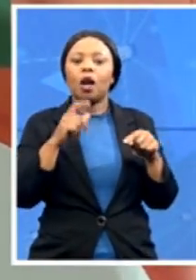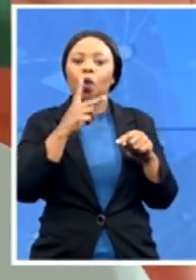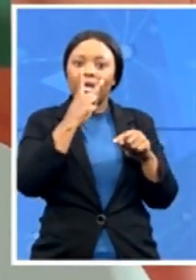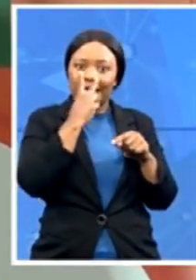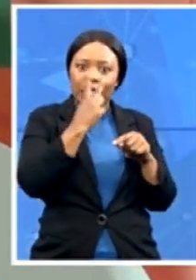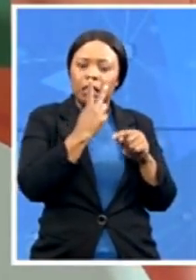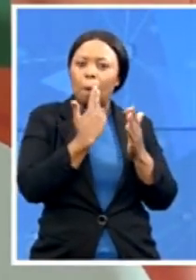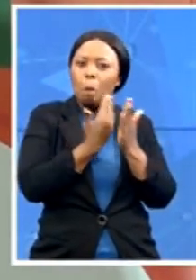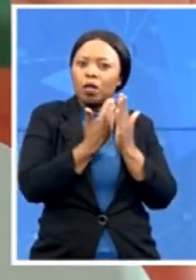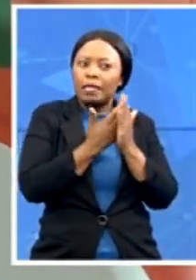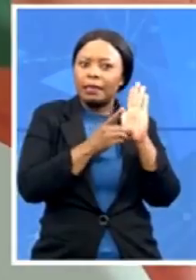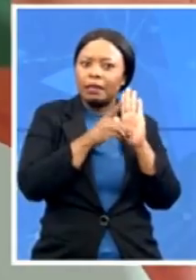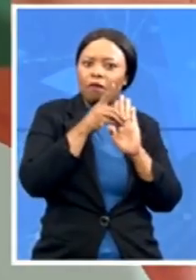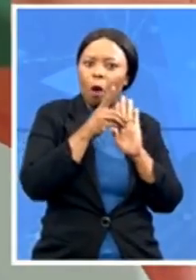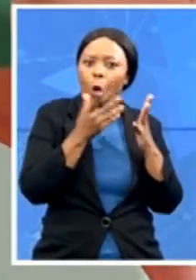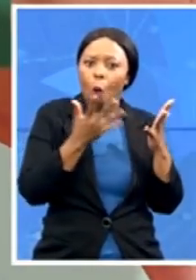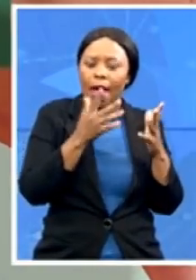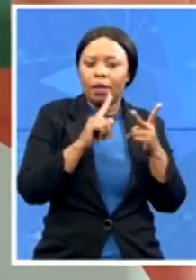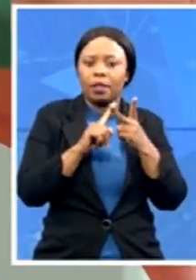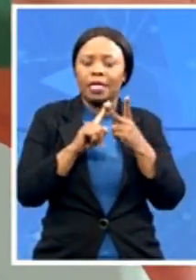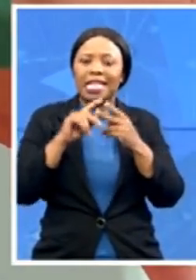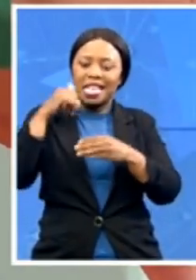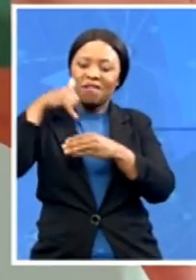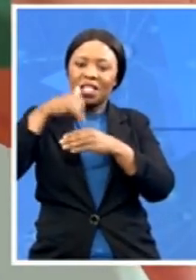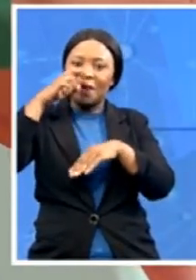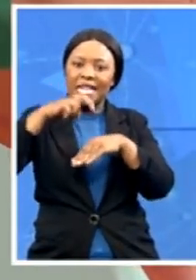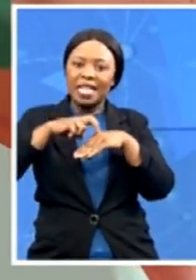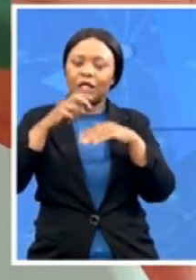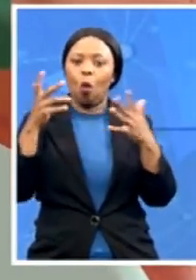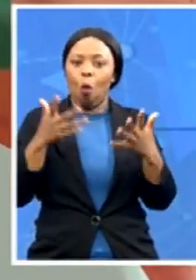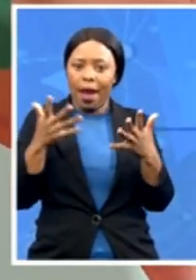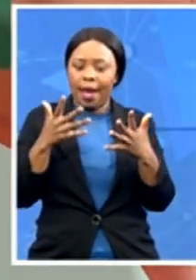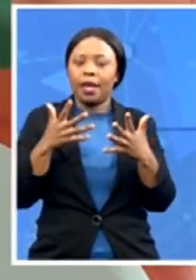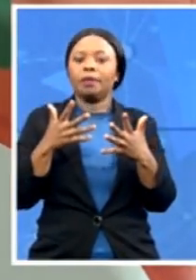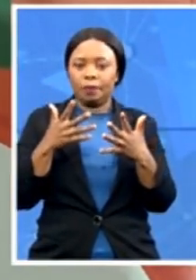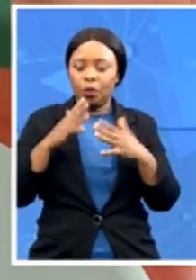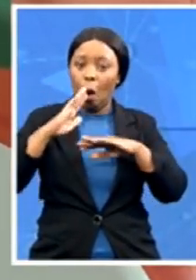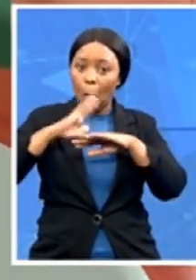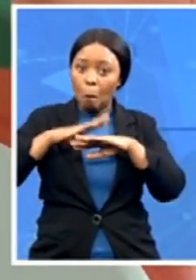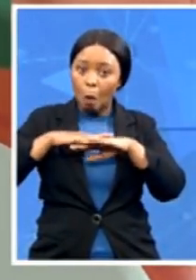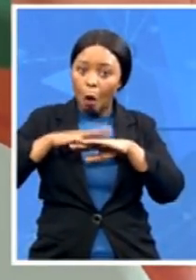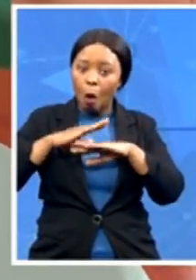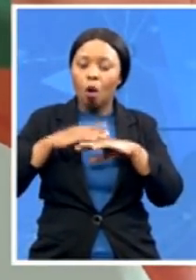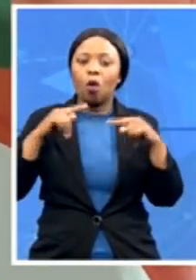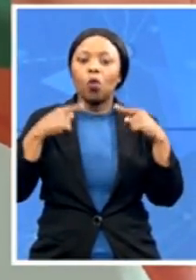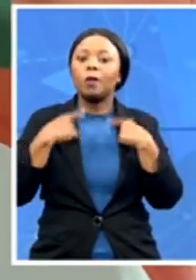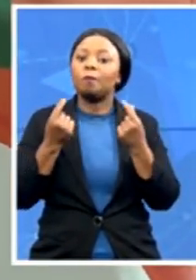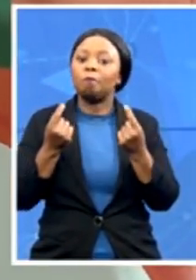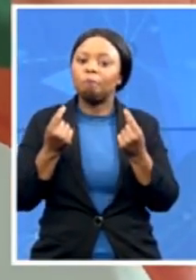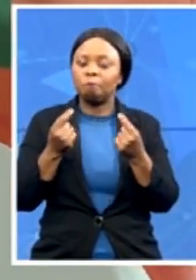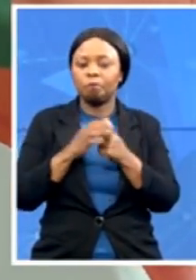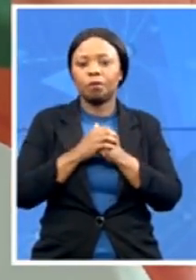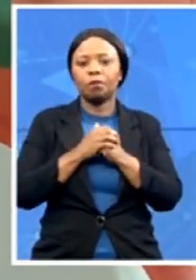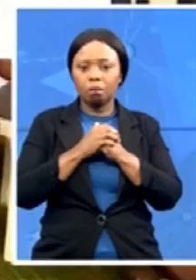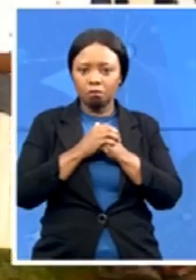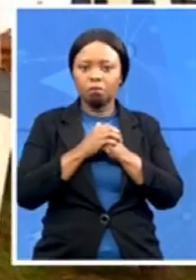investment needs are. UDM's furthermore is all about